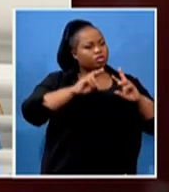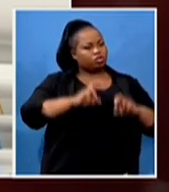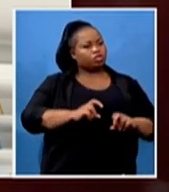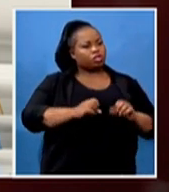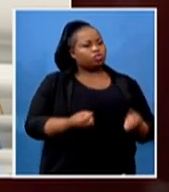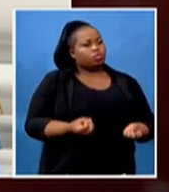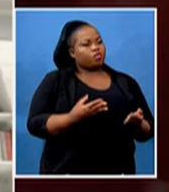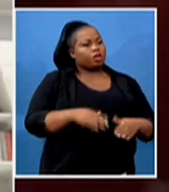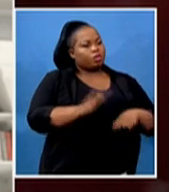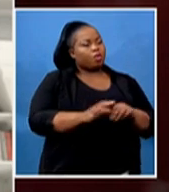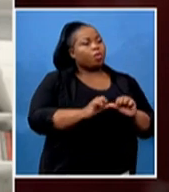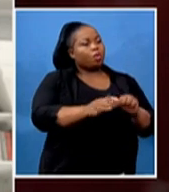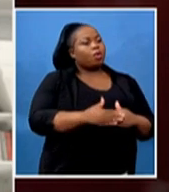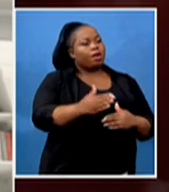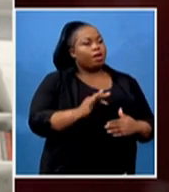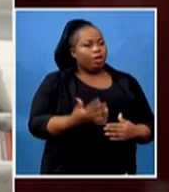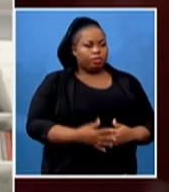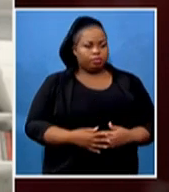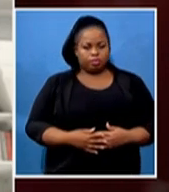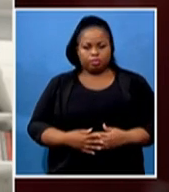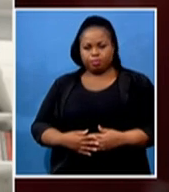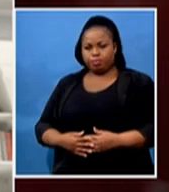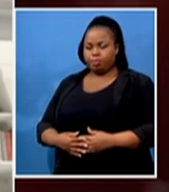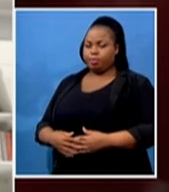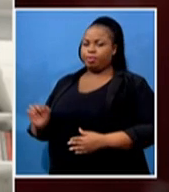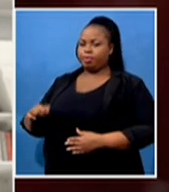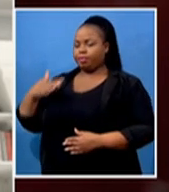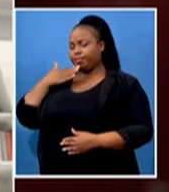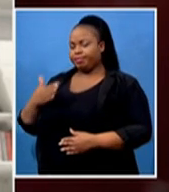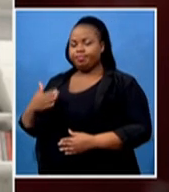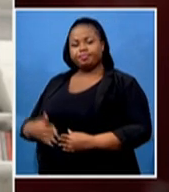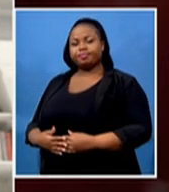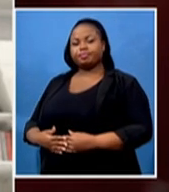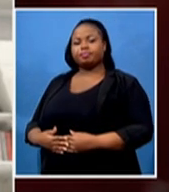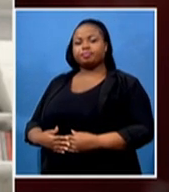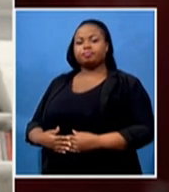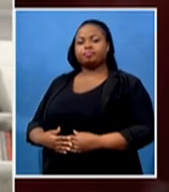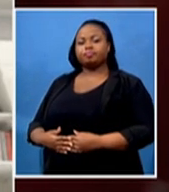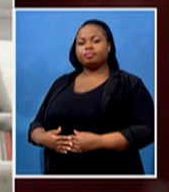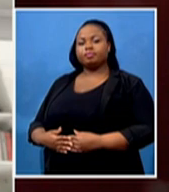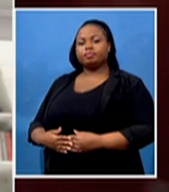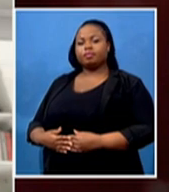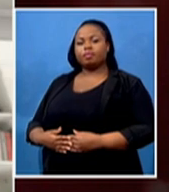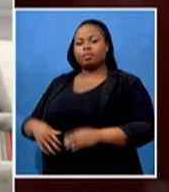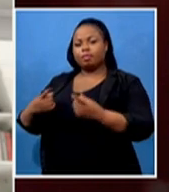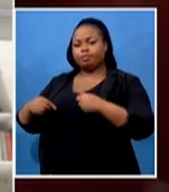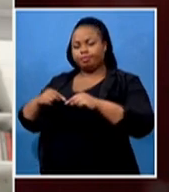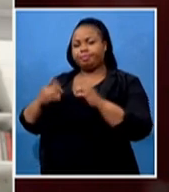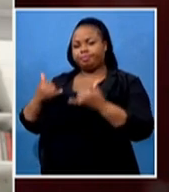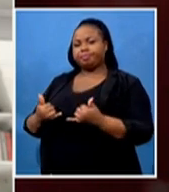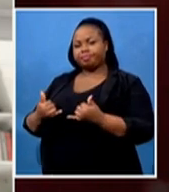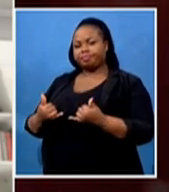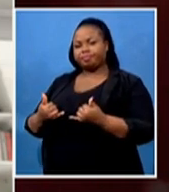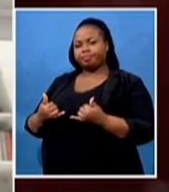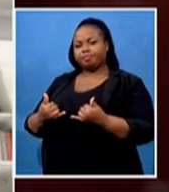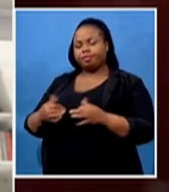Yes, thank you. I mean, obviously, this cannot only be resolved as we move towards this era of online blended learning, you know, a